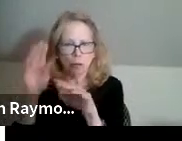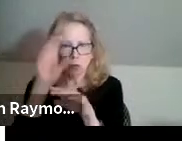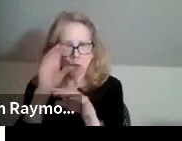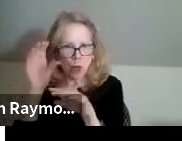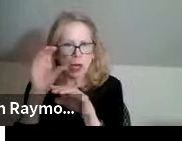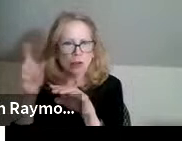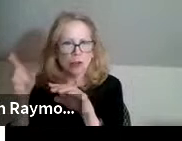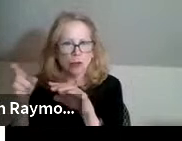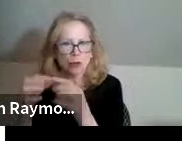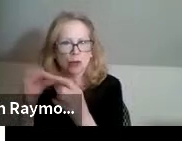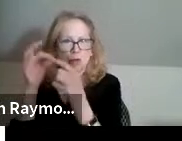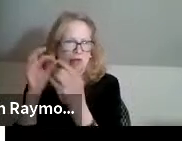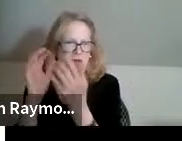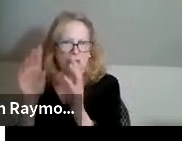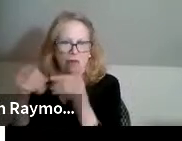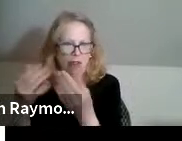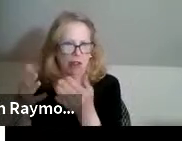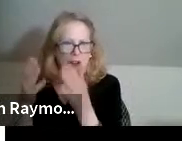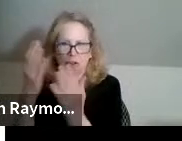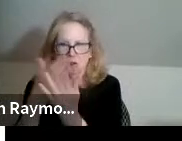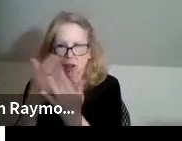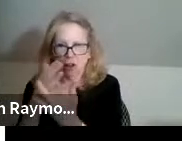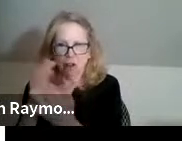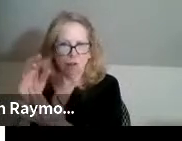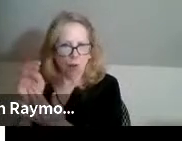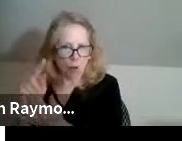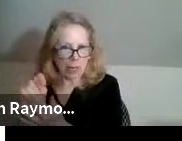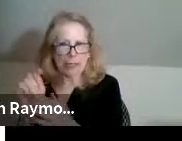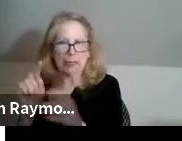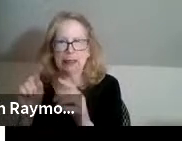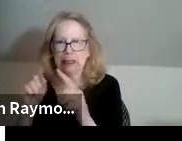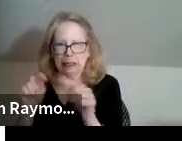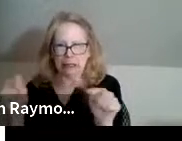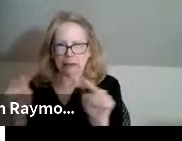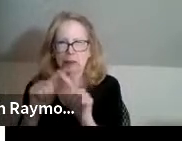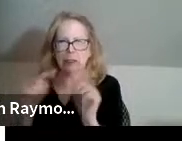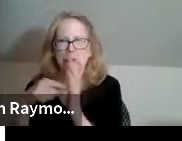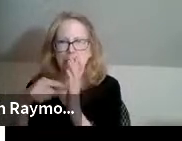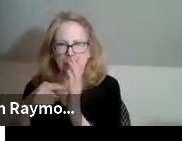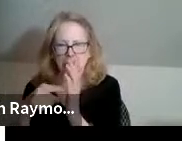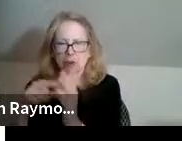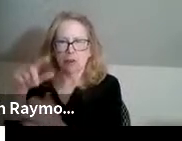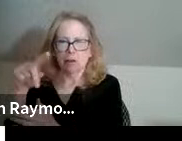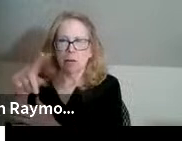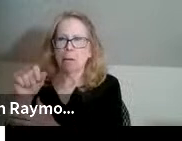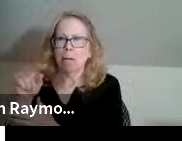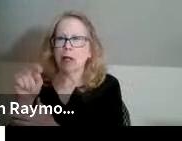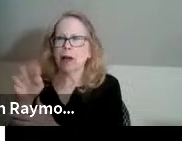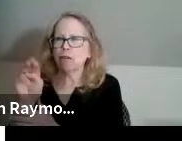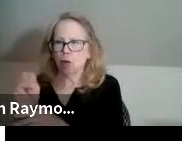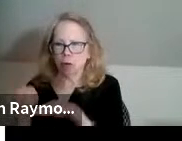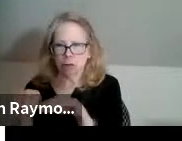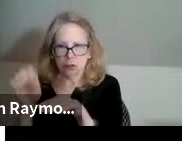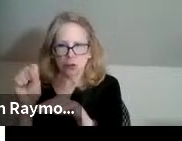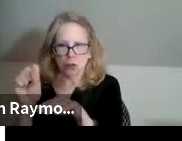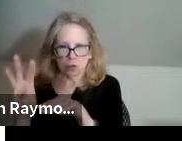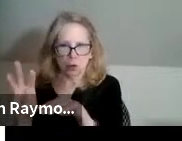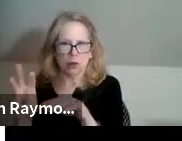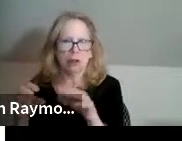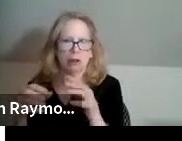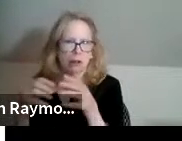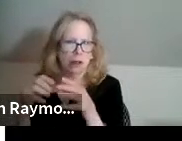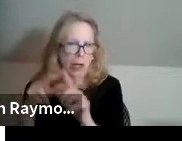particular media or file formats. These are all examples of platform software, such as sets of components, such